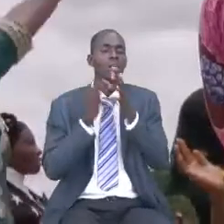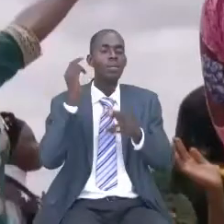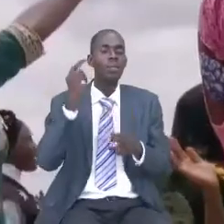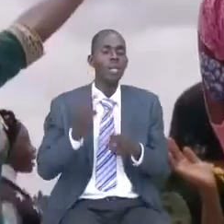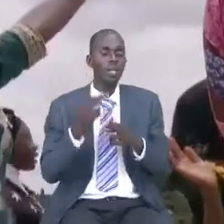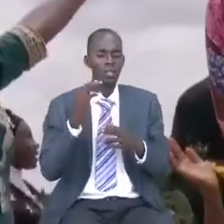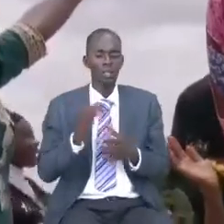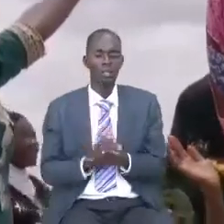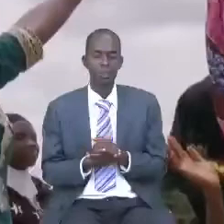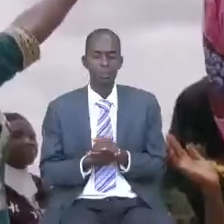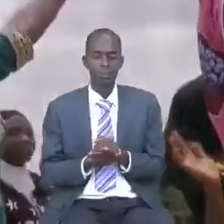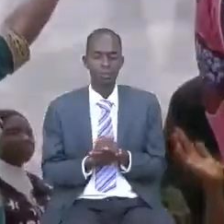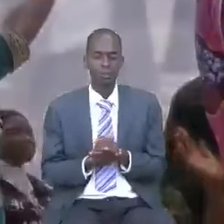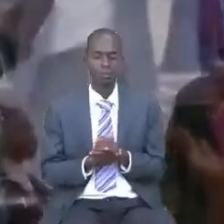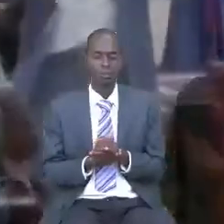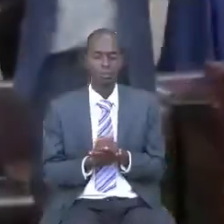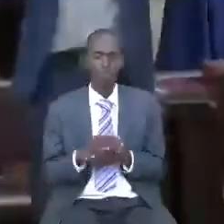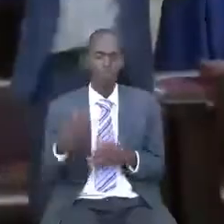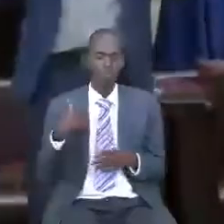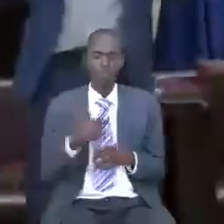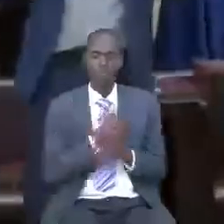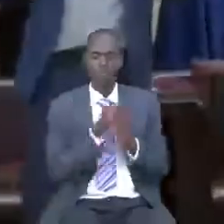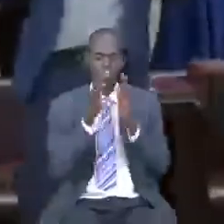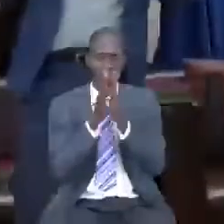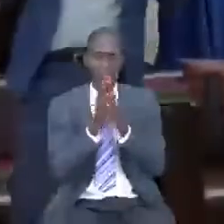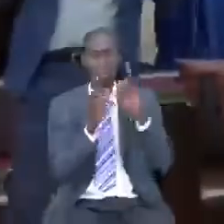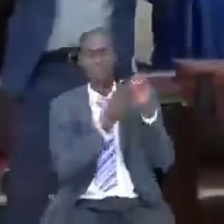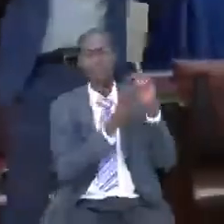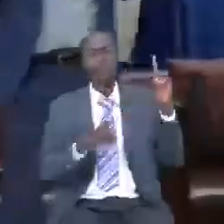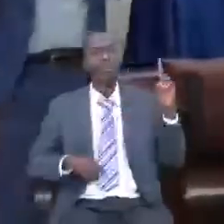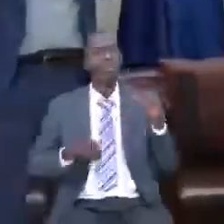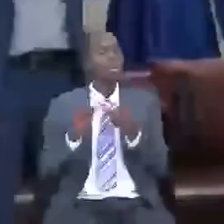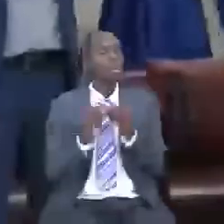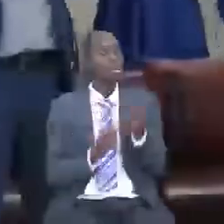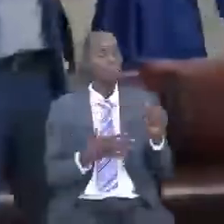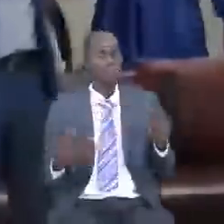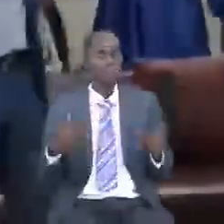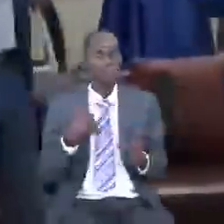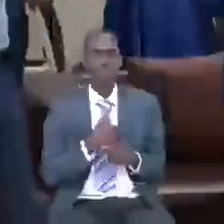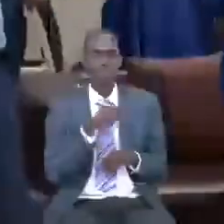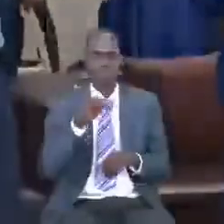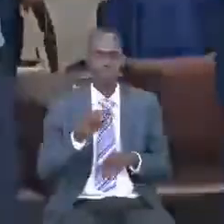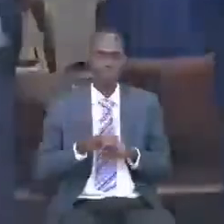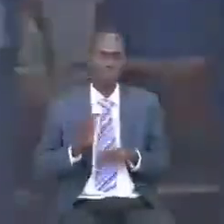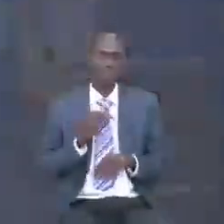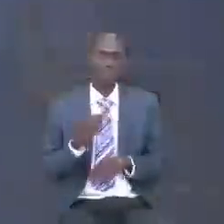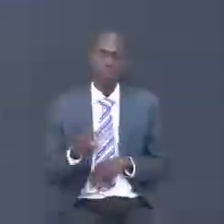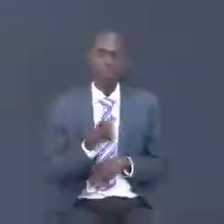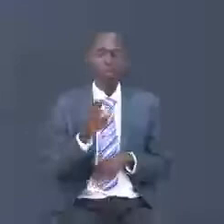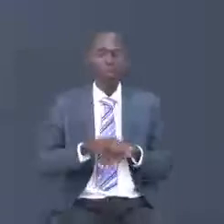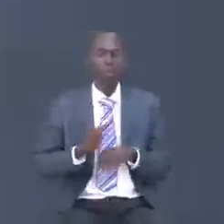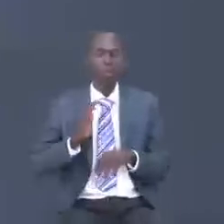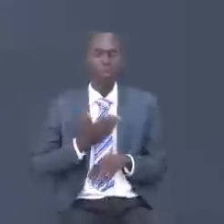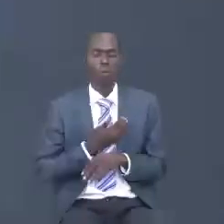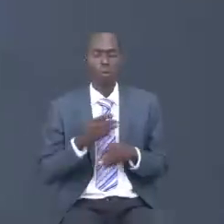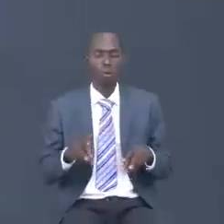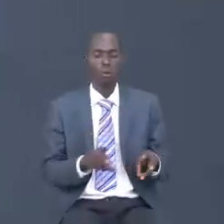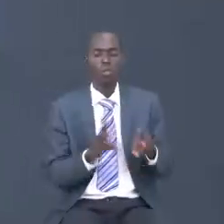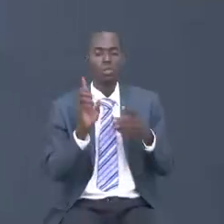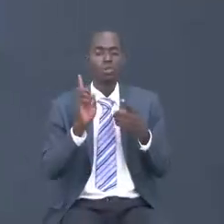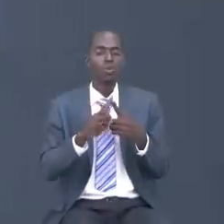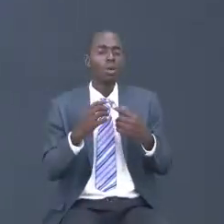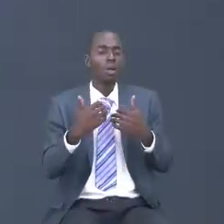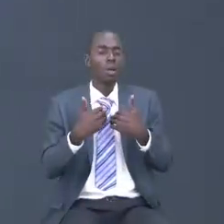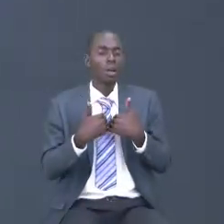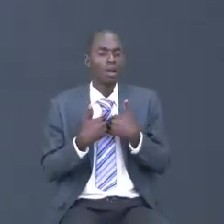name. We pray, Lord, everything we need on our journey, on the way, to have